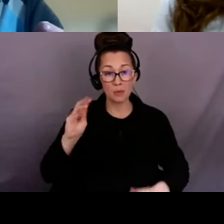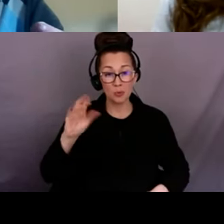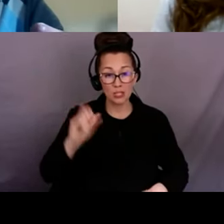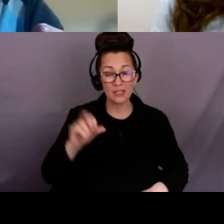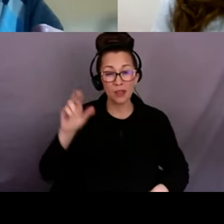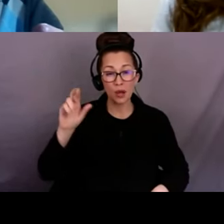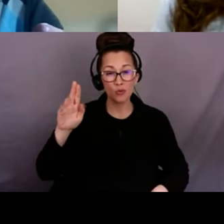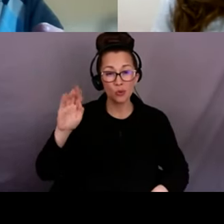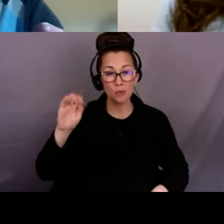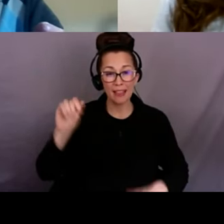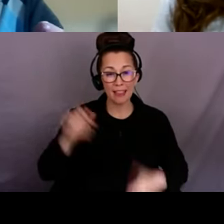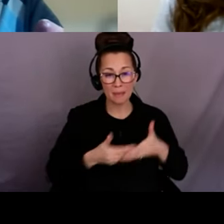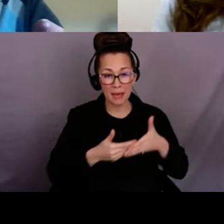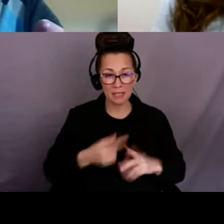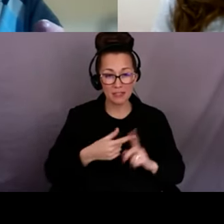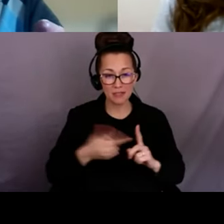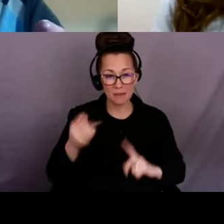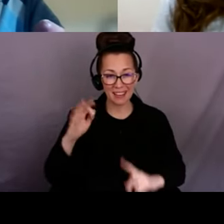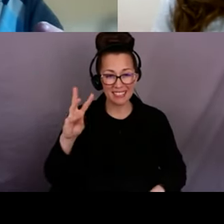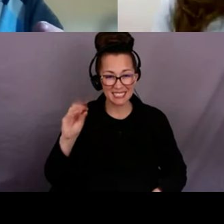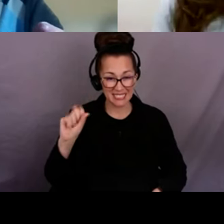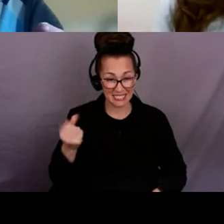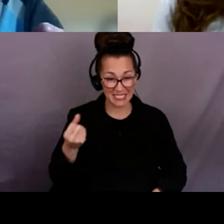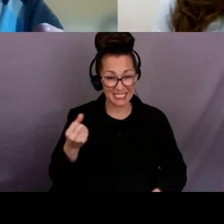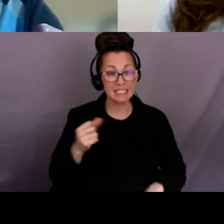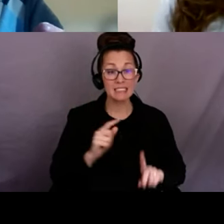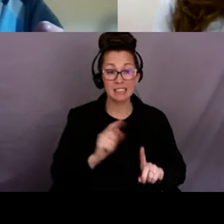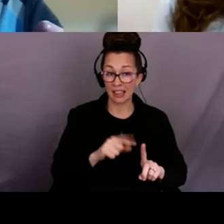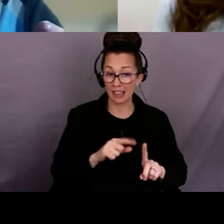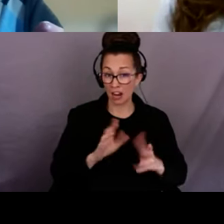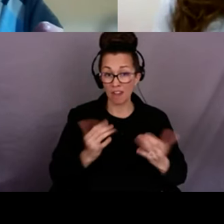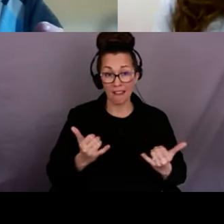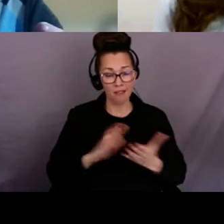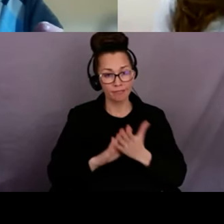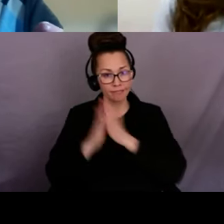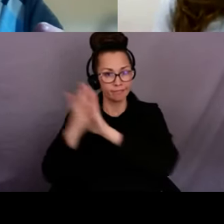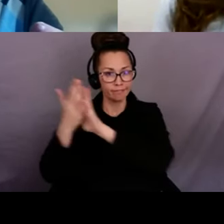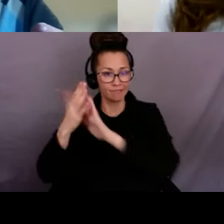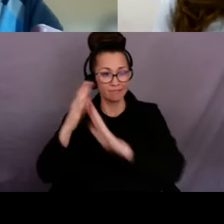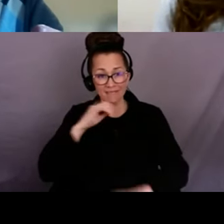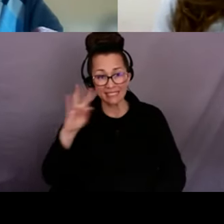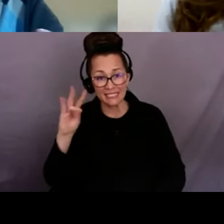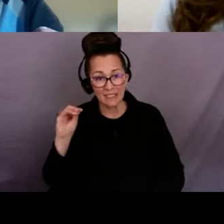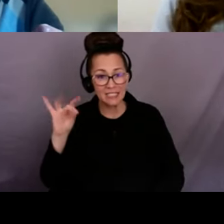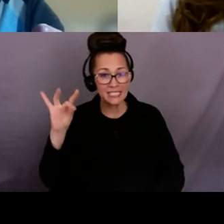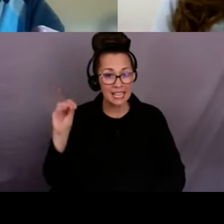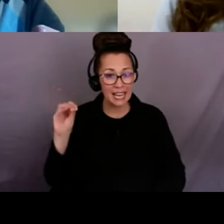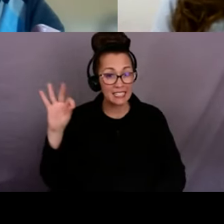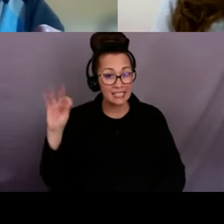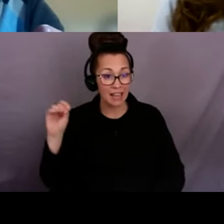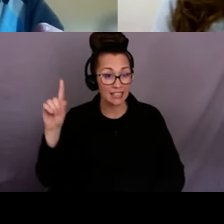from the 60s who are reaching, you know, 70s, 80s, 90s,